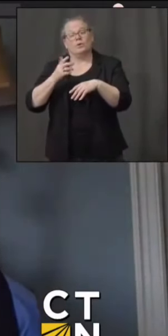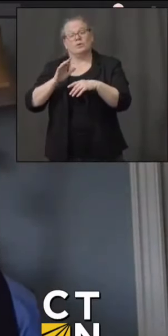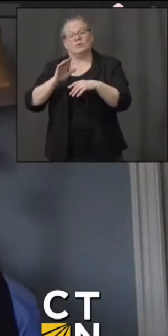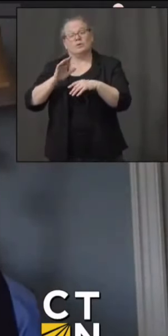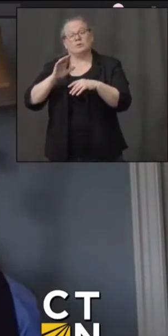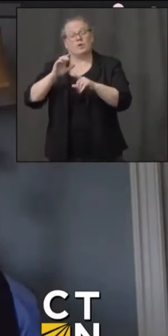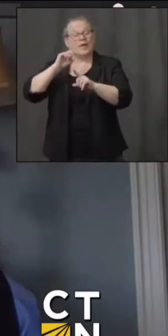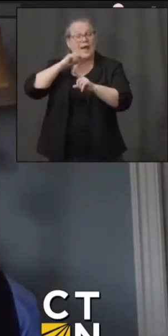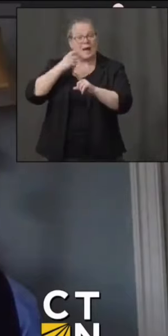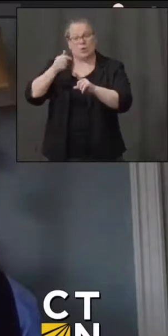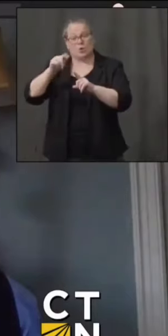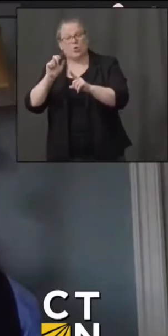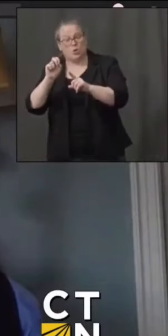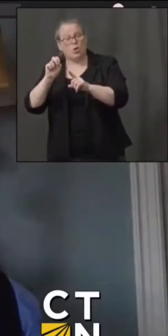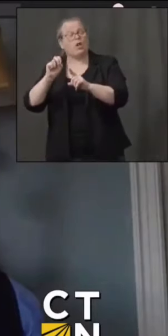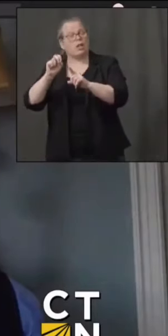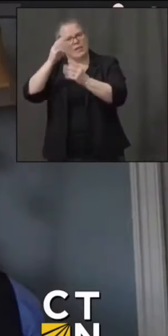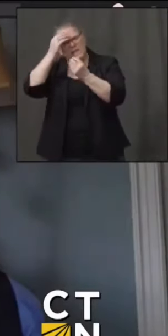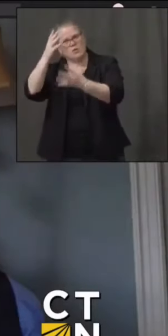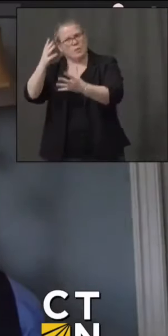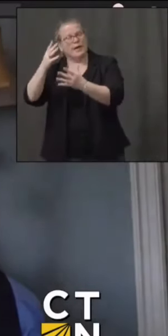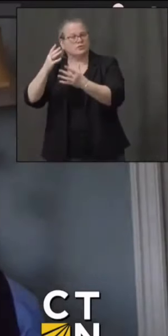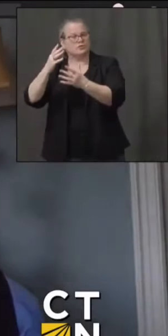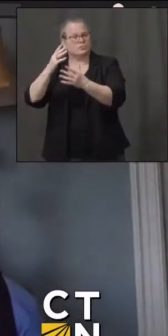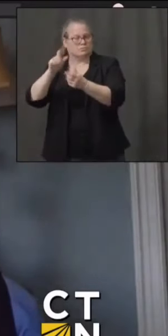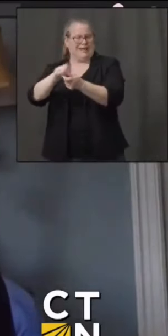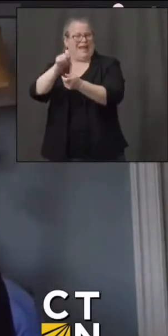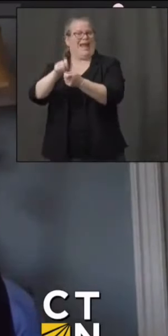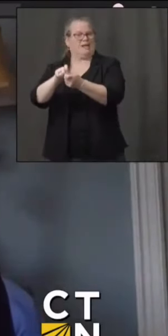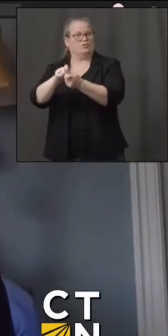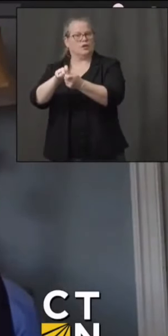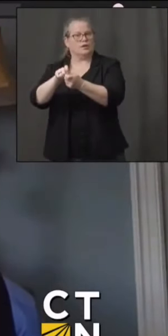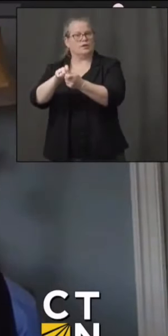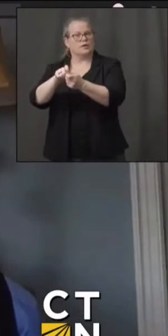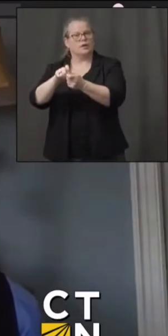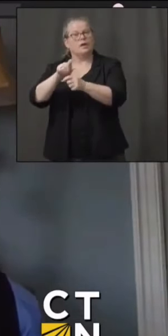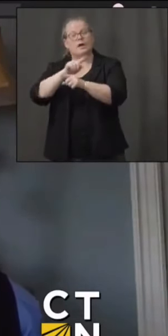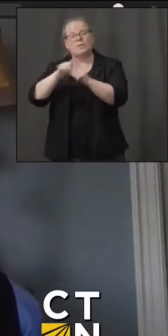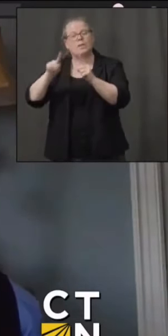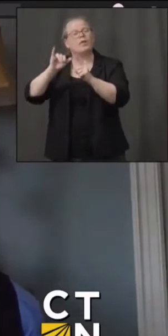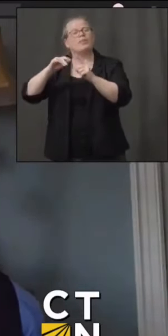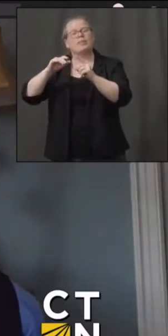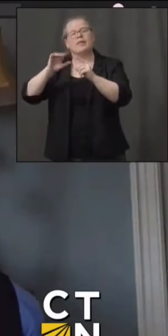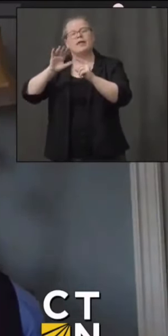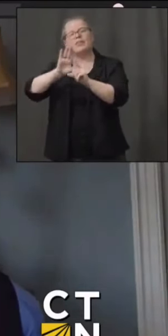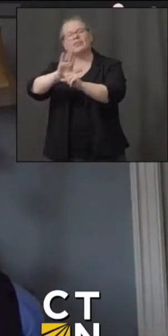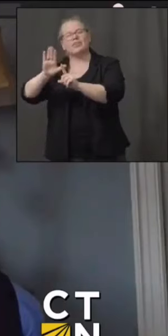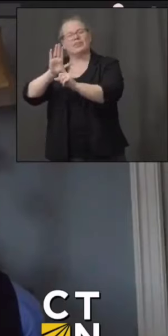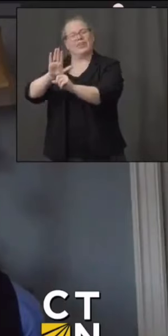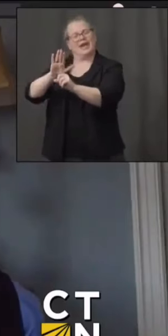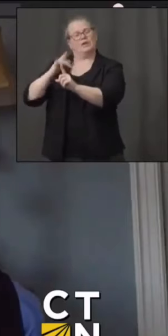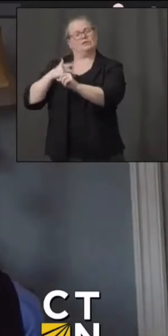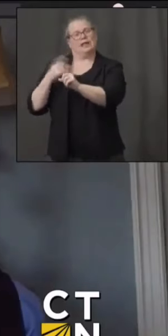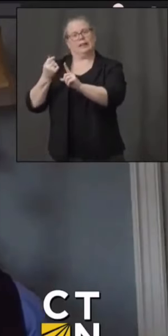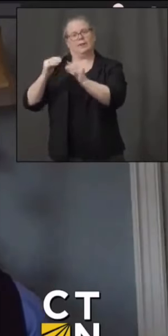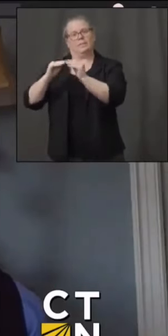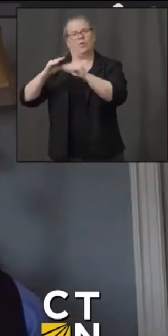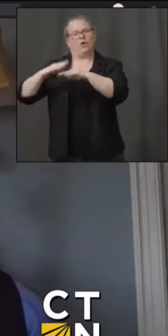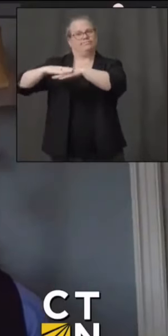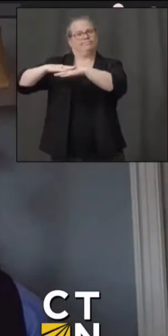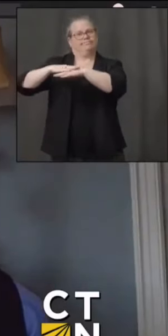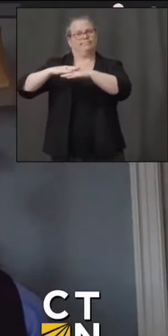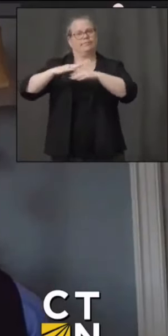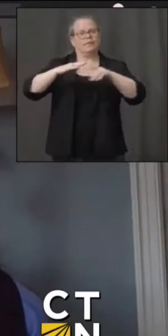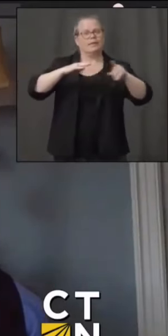will provide aggregate information to systems, but not that same level of information. So we need to figure out how people